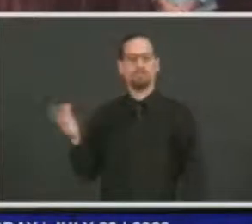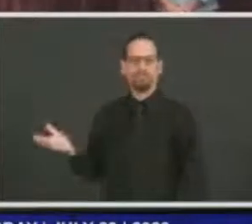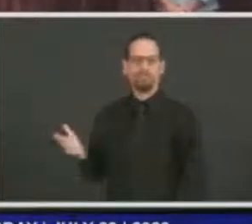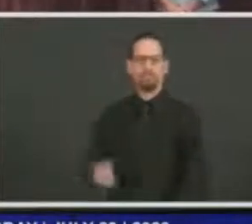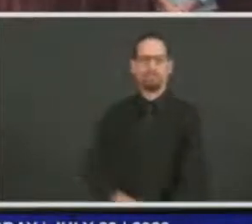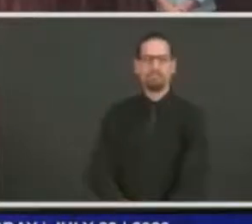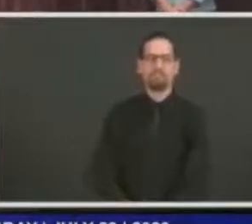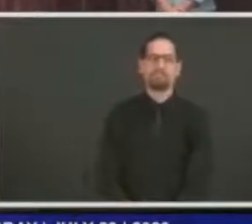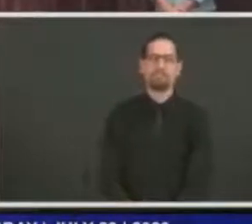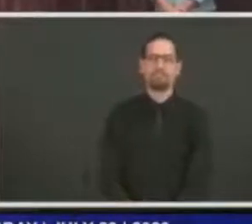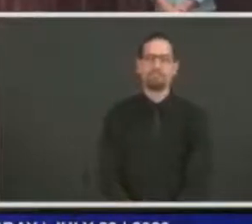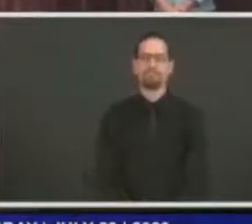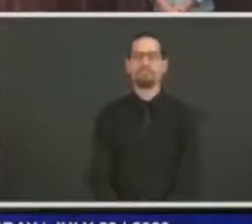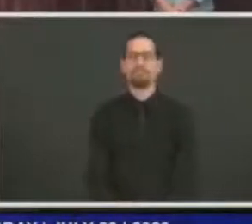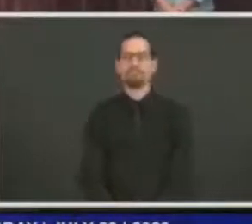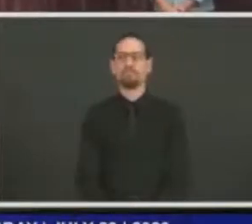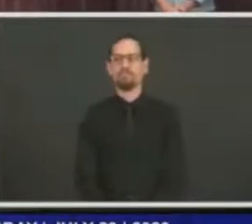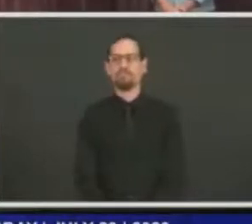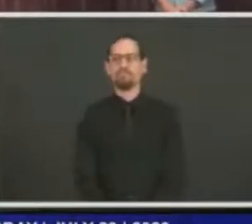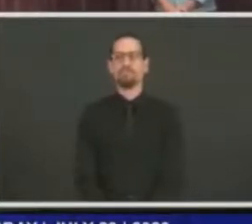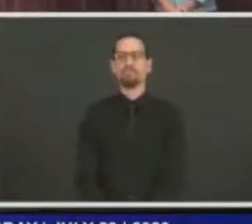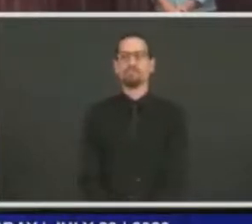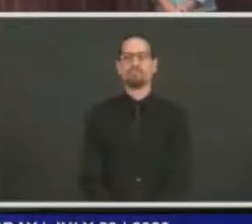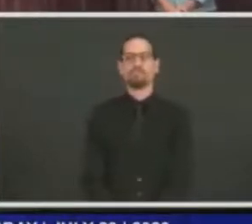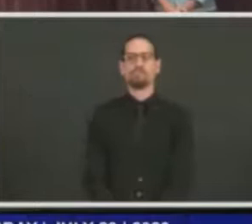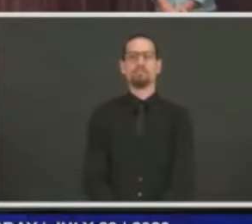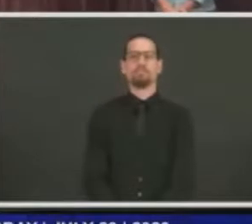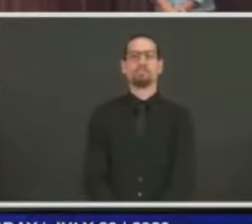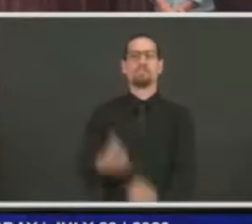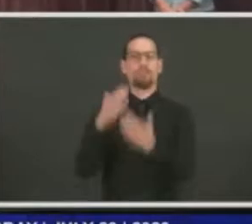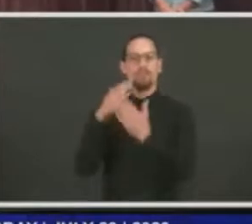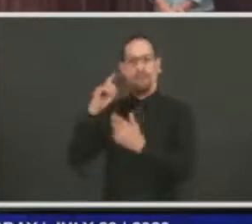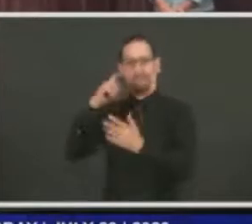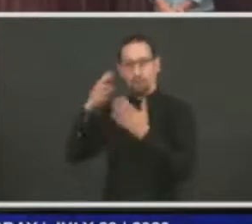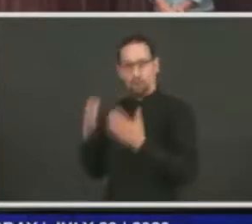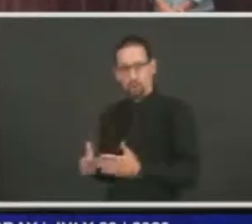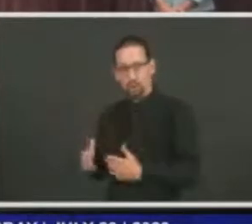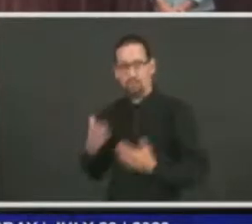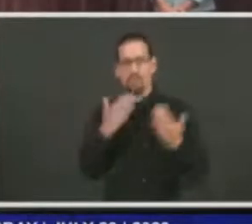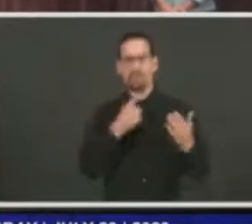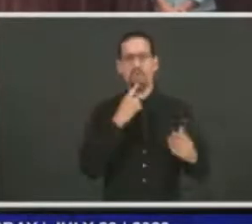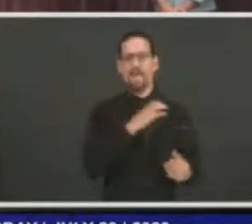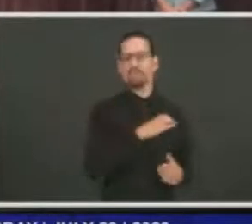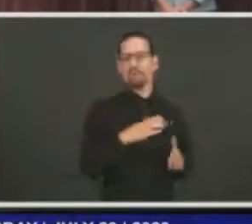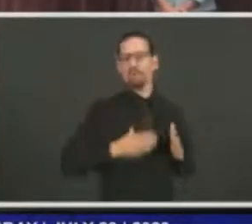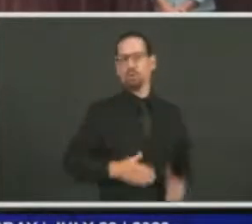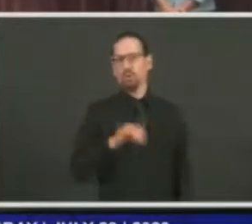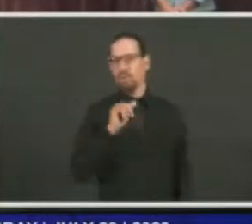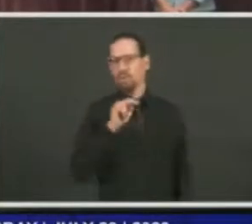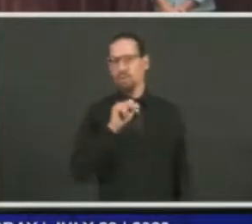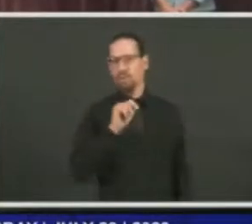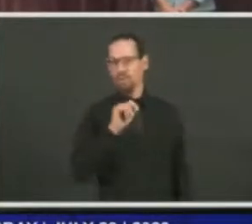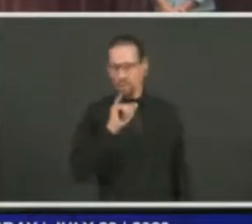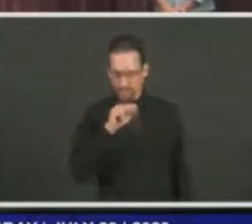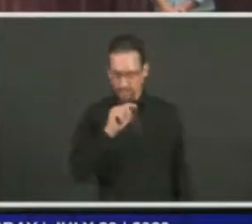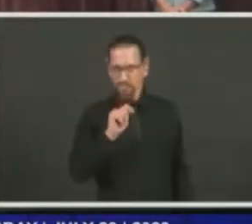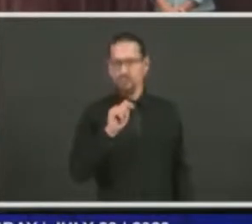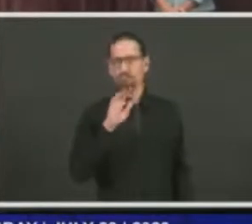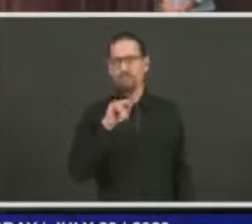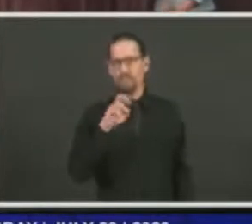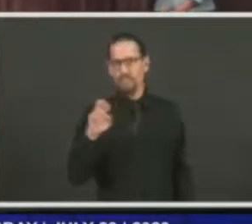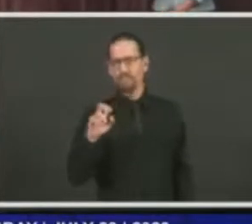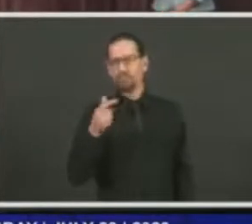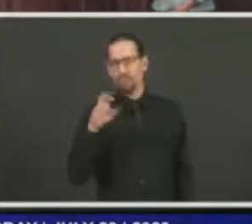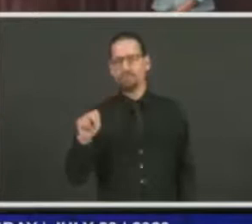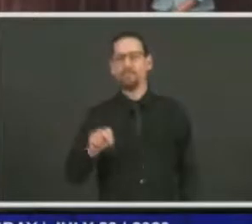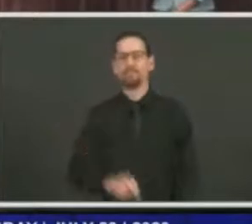Thank you, Commissioner and Governor as well. This is a critical effort, and we want all Rhode Islanders to know